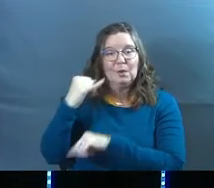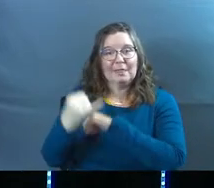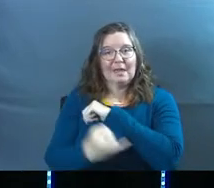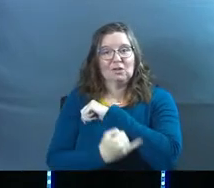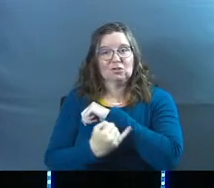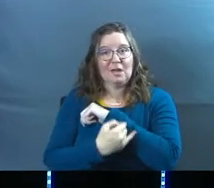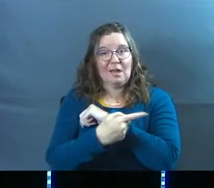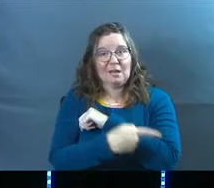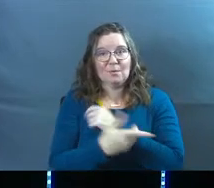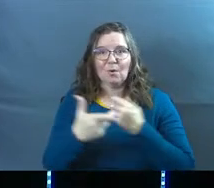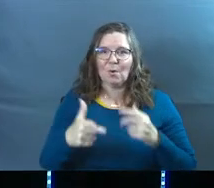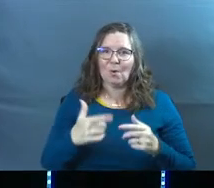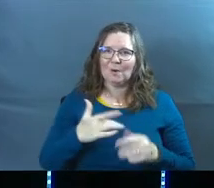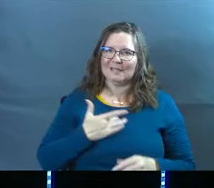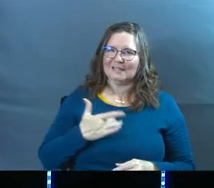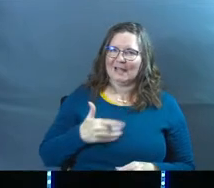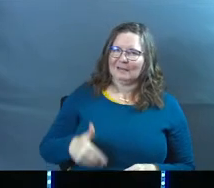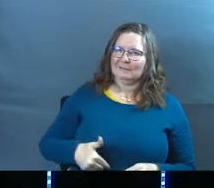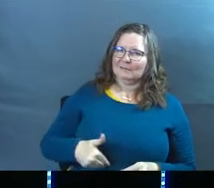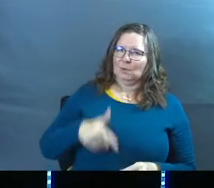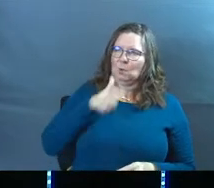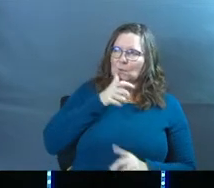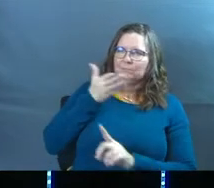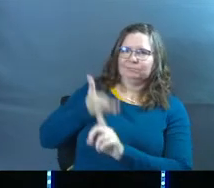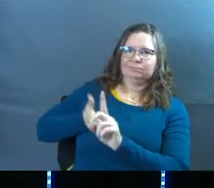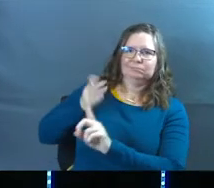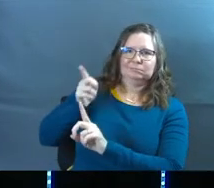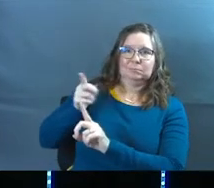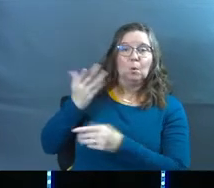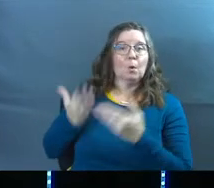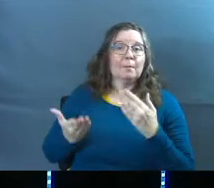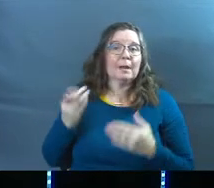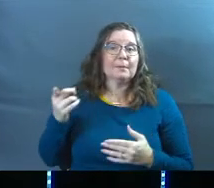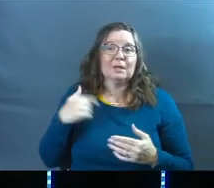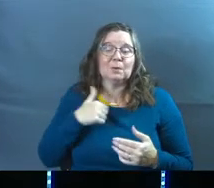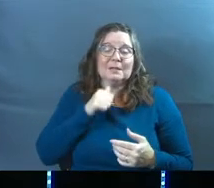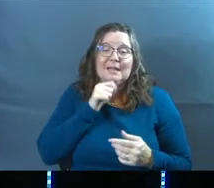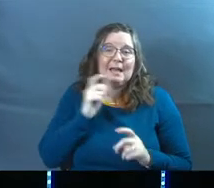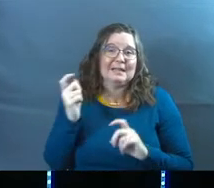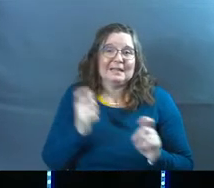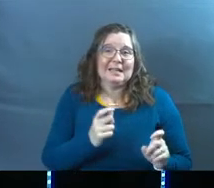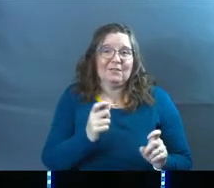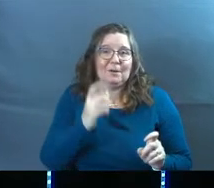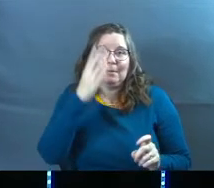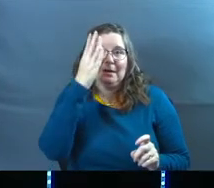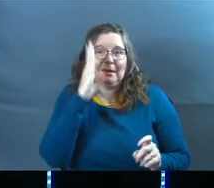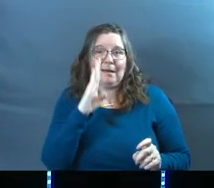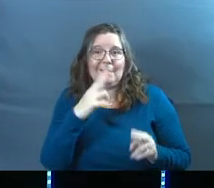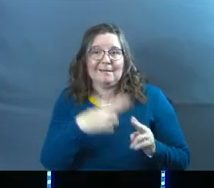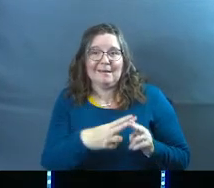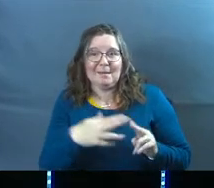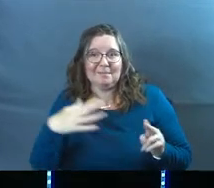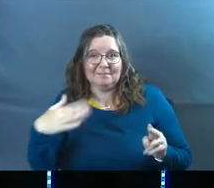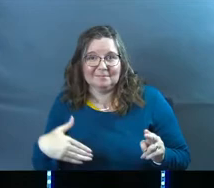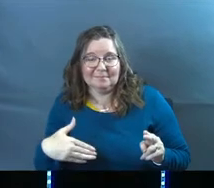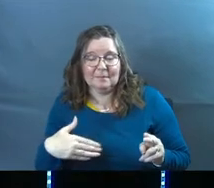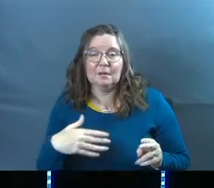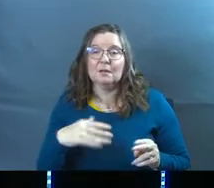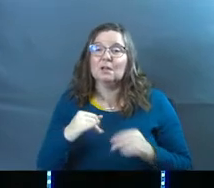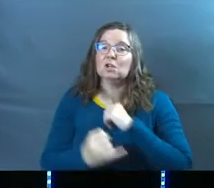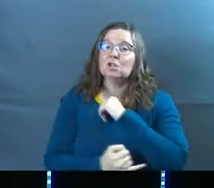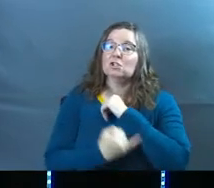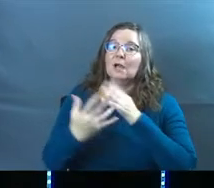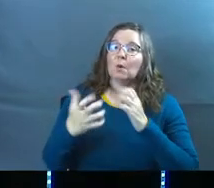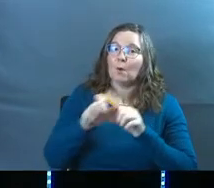Jacob already sensed who he was. Or it may be that he was just not going to give him the divine name.